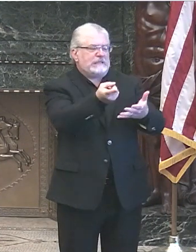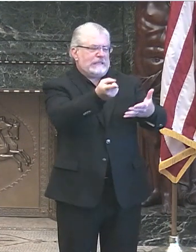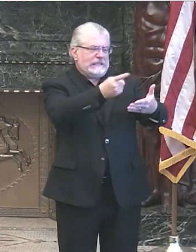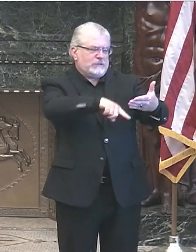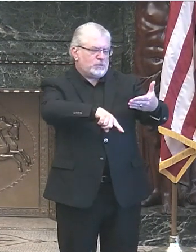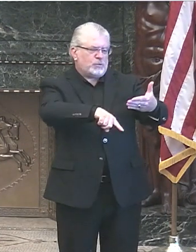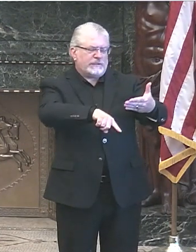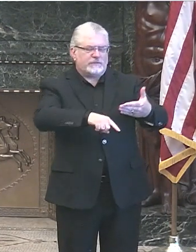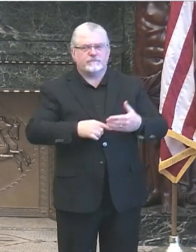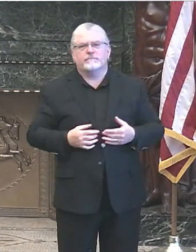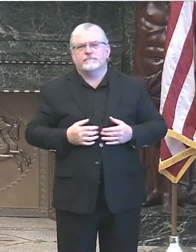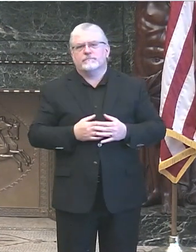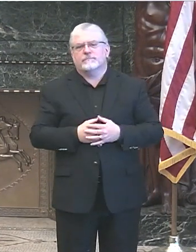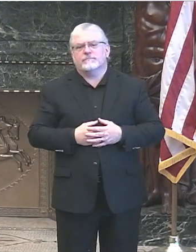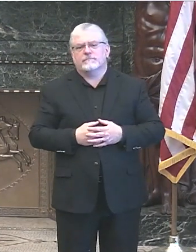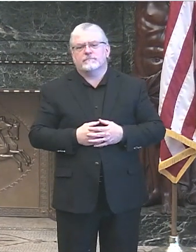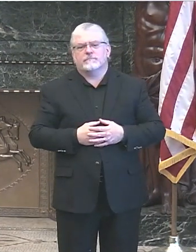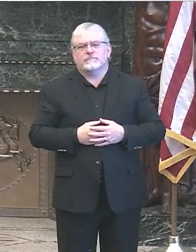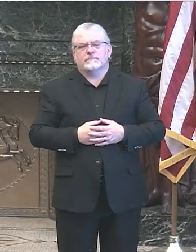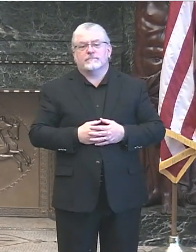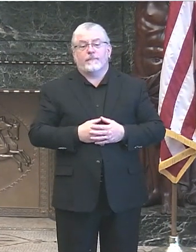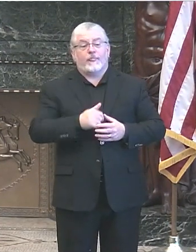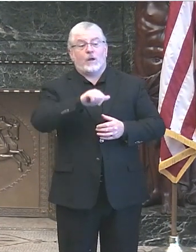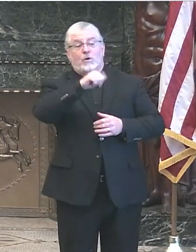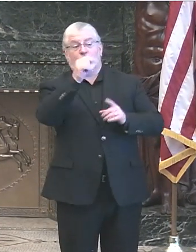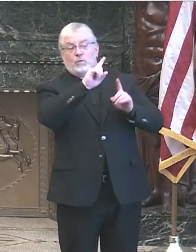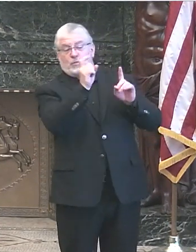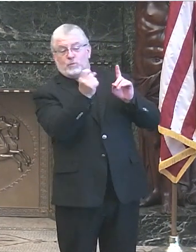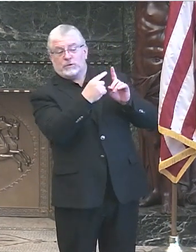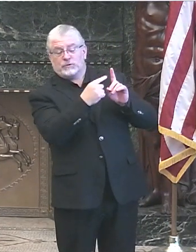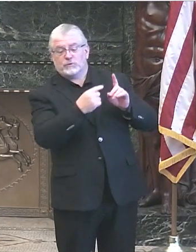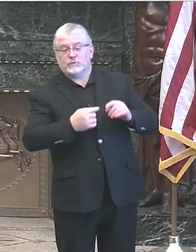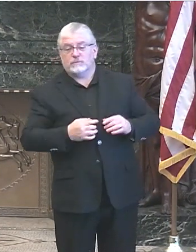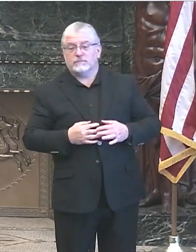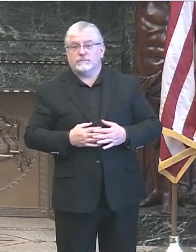actually. Is there any updates about other